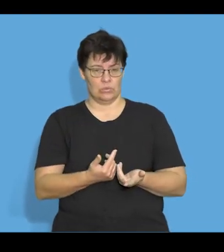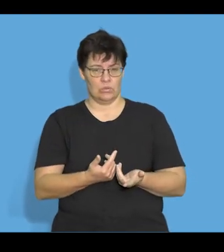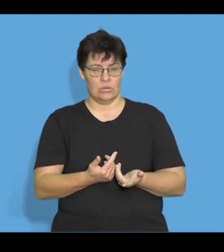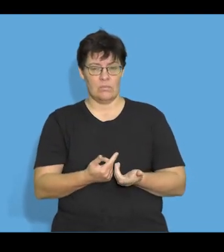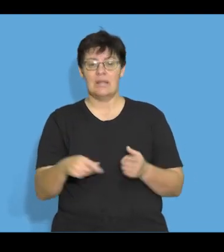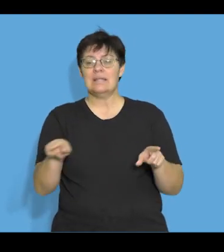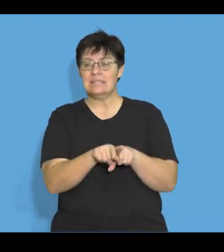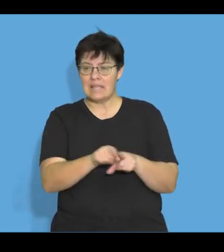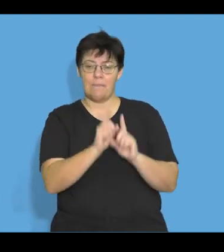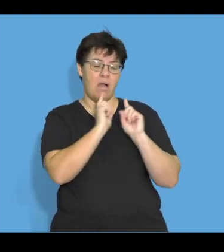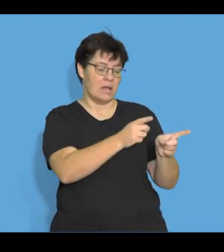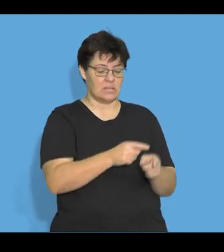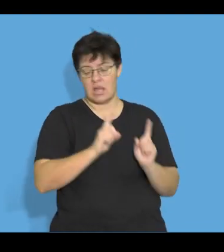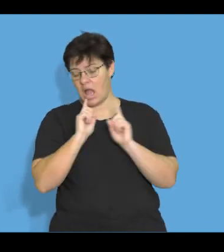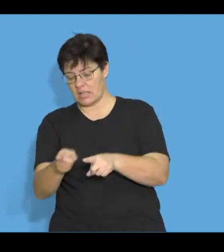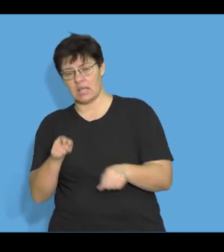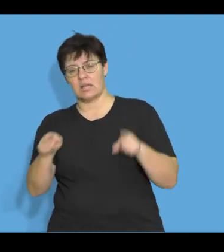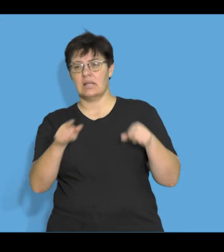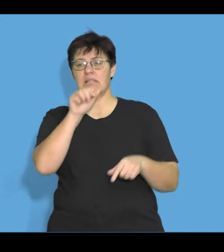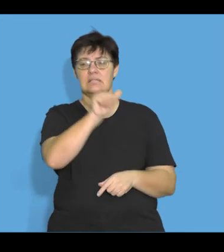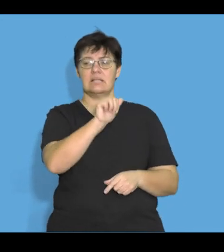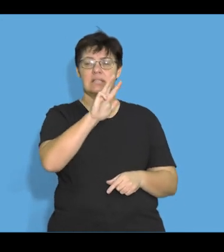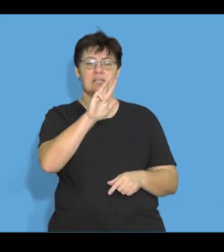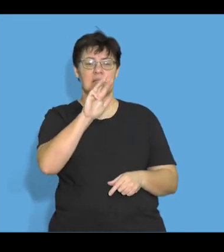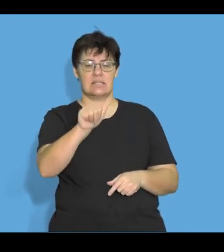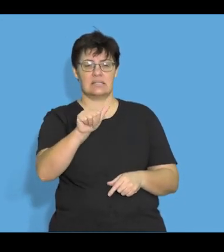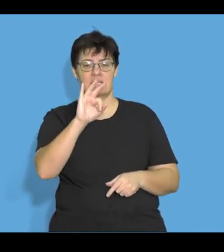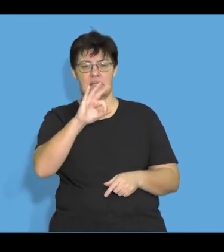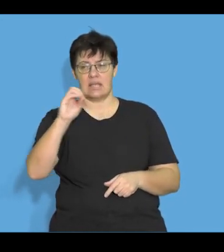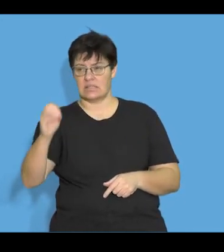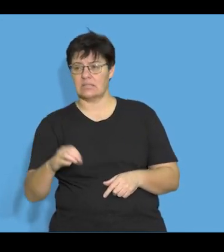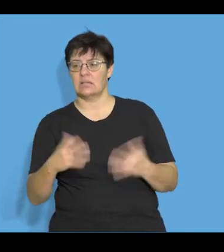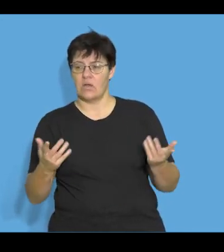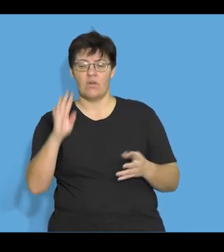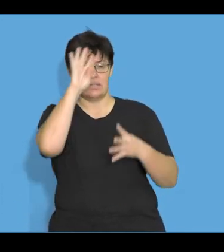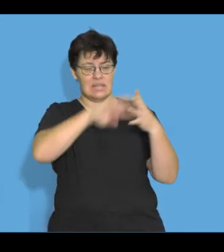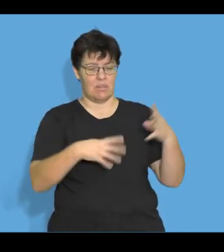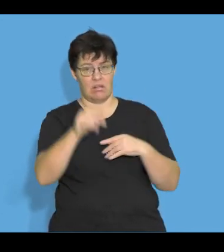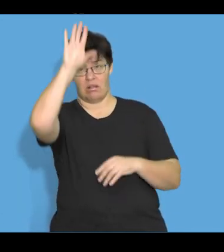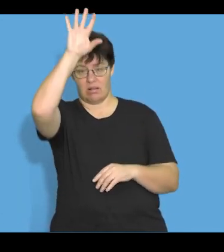answer, 696,300, and if you're doing your table, there's my